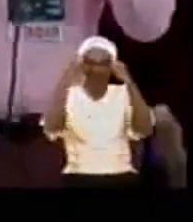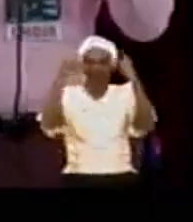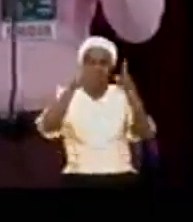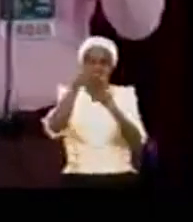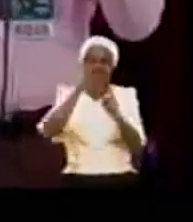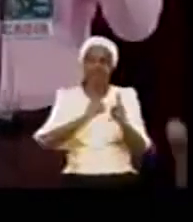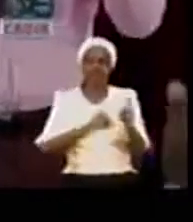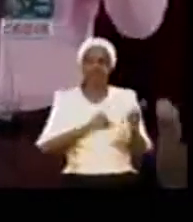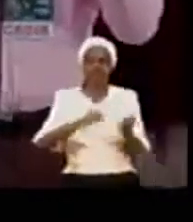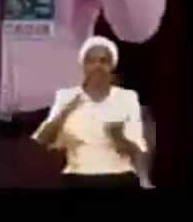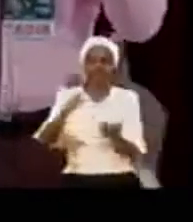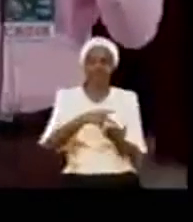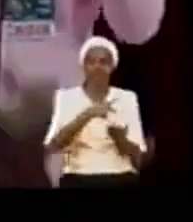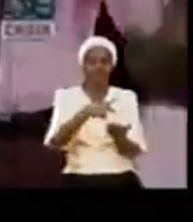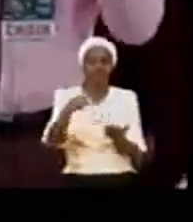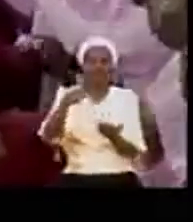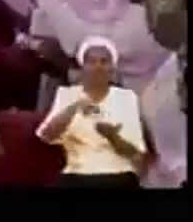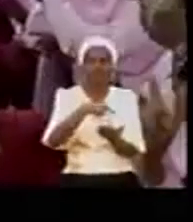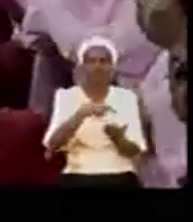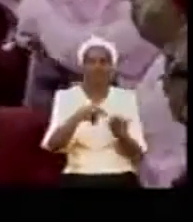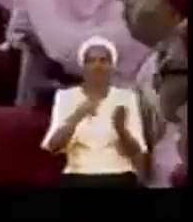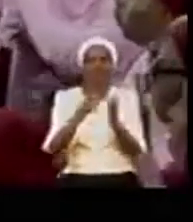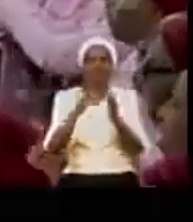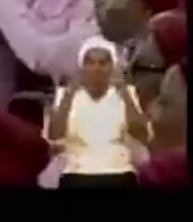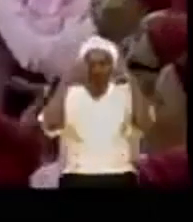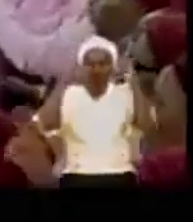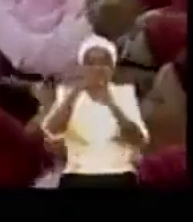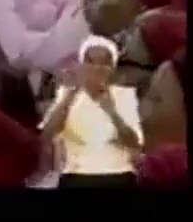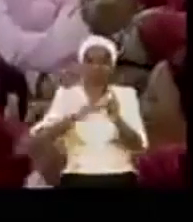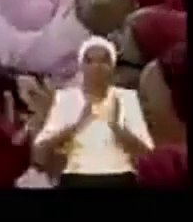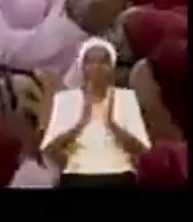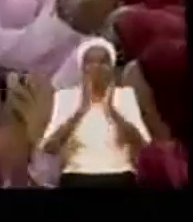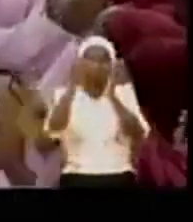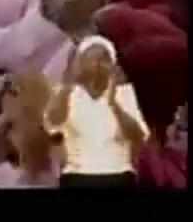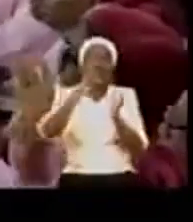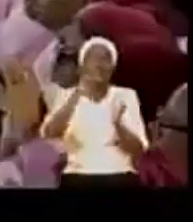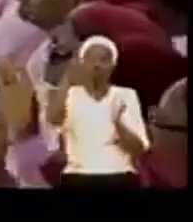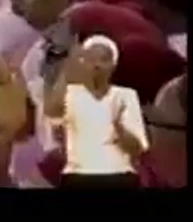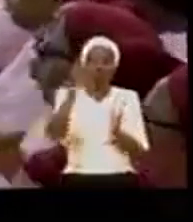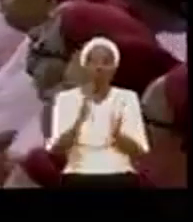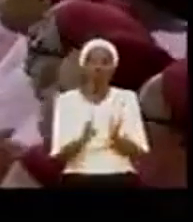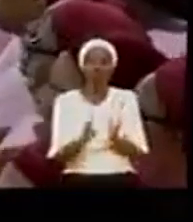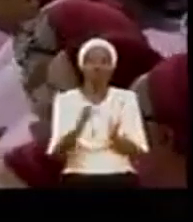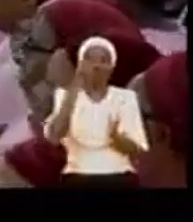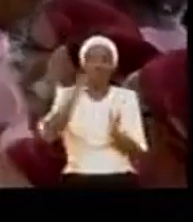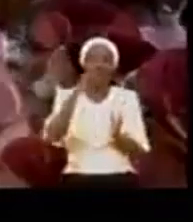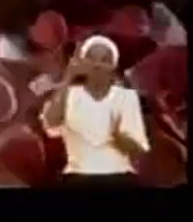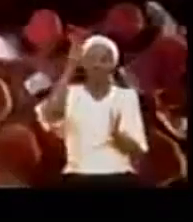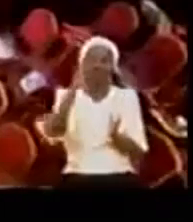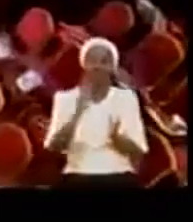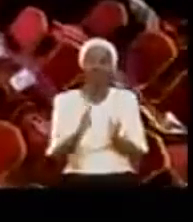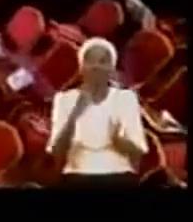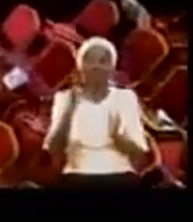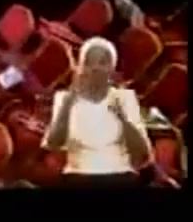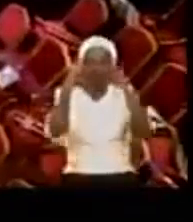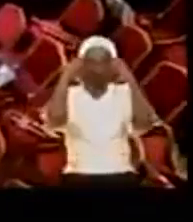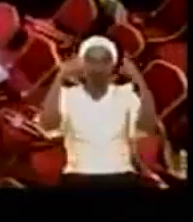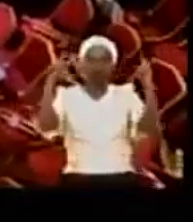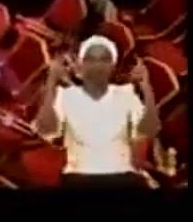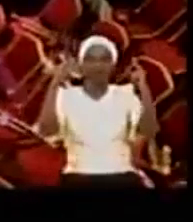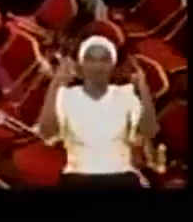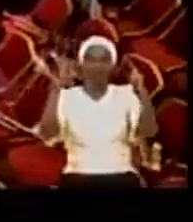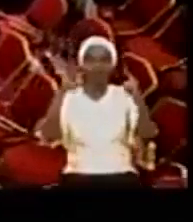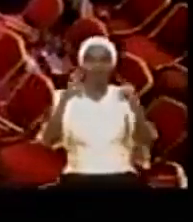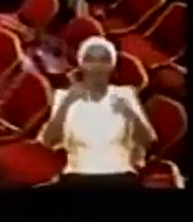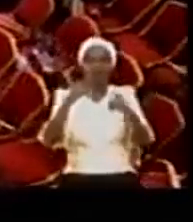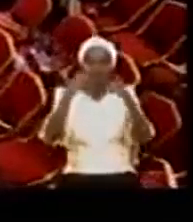God, you are the God of breakthrough in my heart, breakthrough in my mind, breakthrough in my spirit,